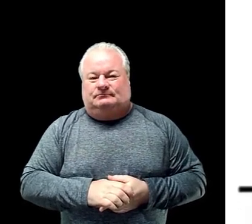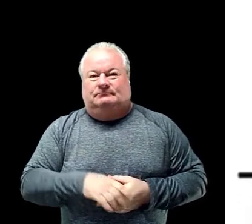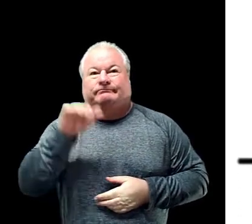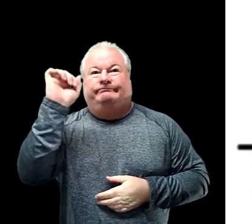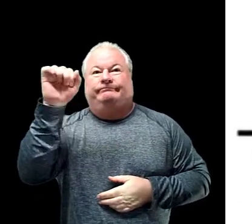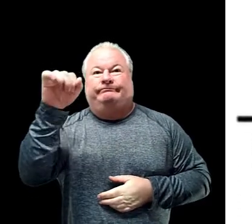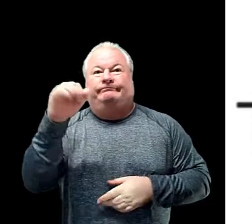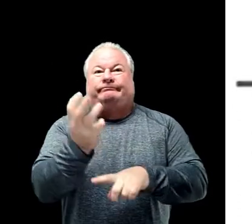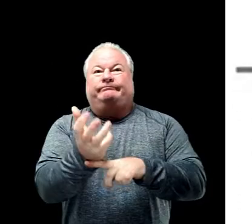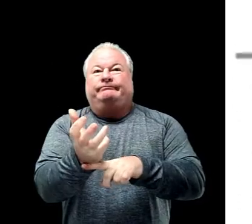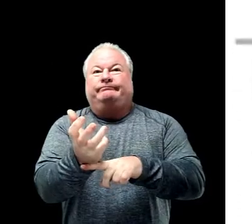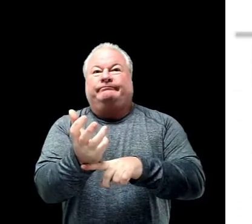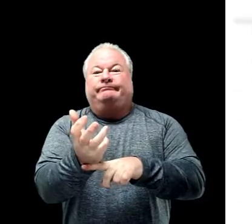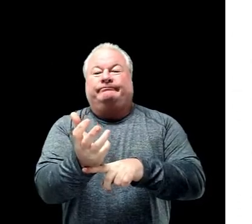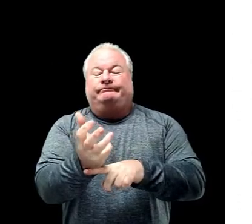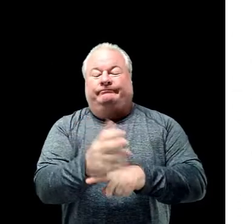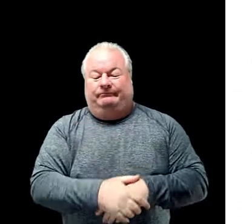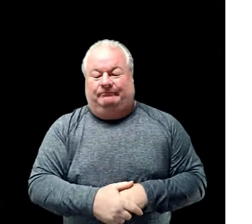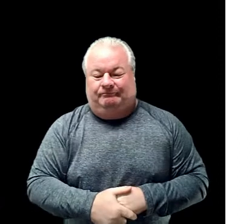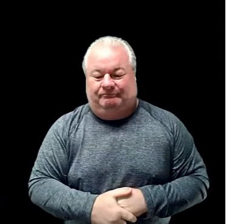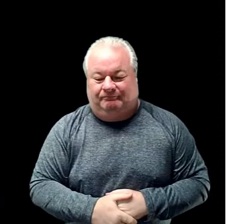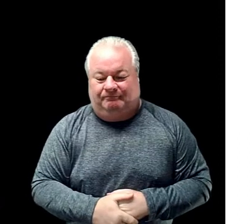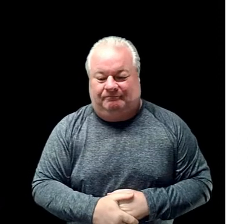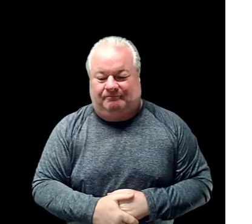Trick or treat.